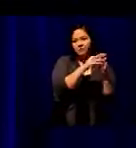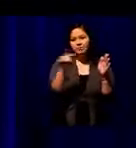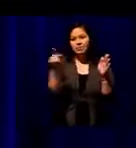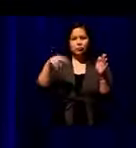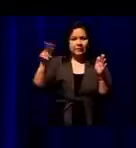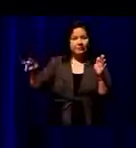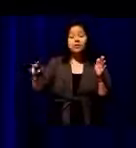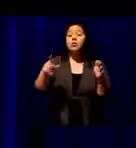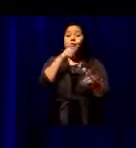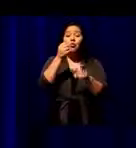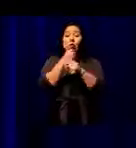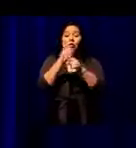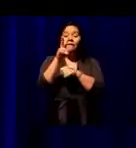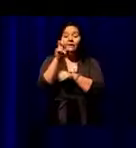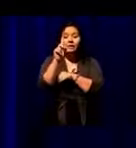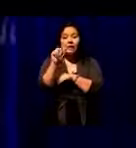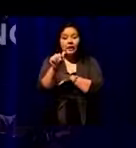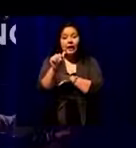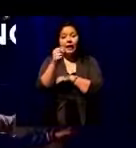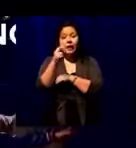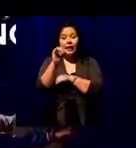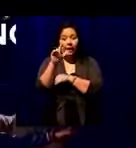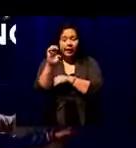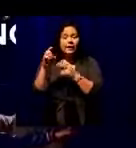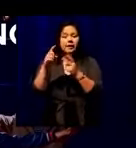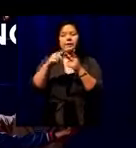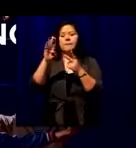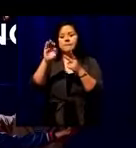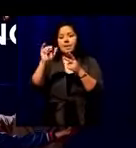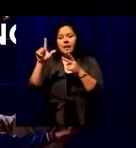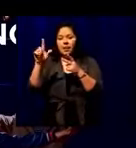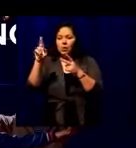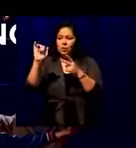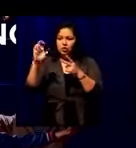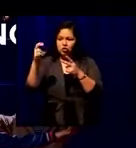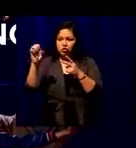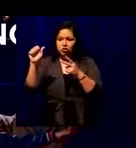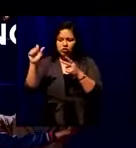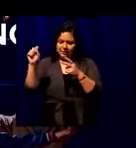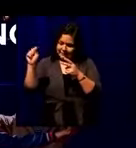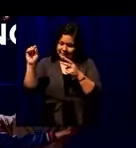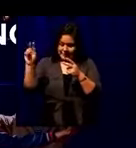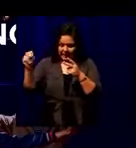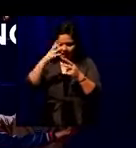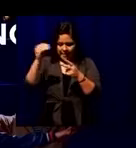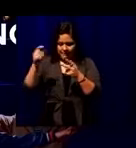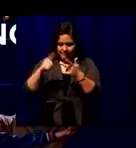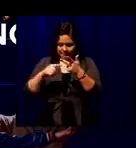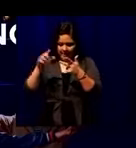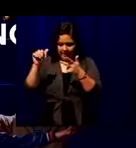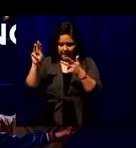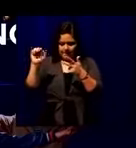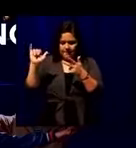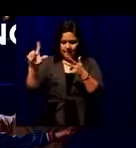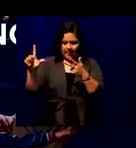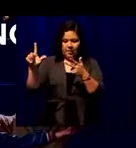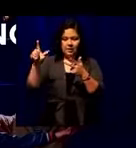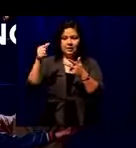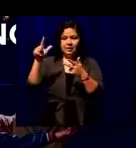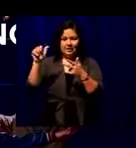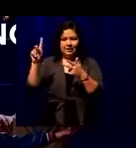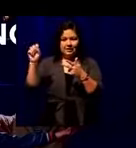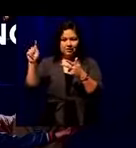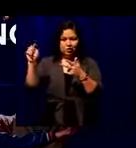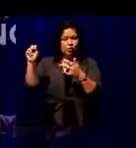by Veda Hille, Bill Richardson, and Amiel Gladstone. This is one of the most popular and critically